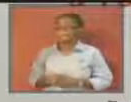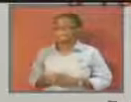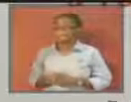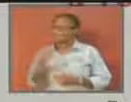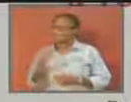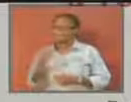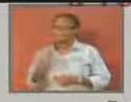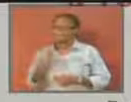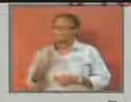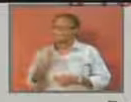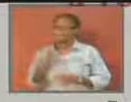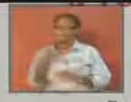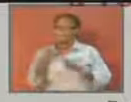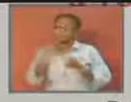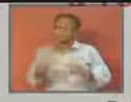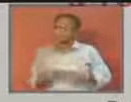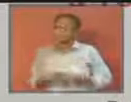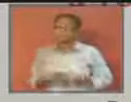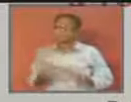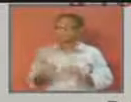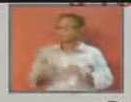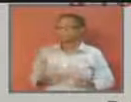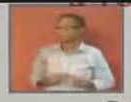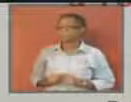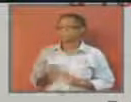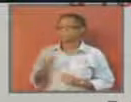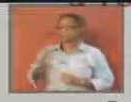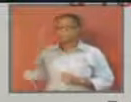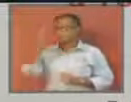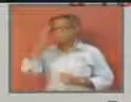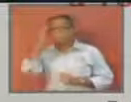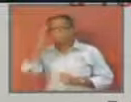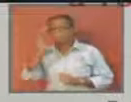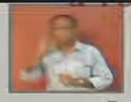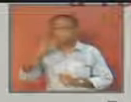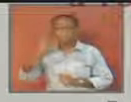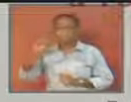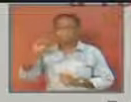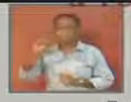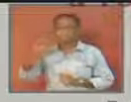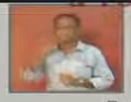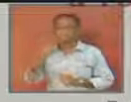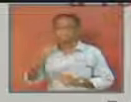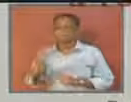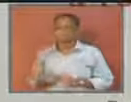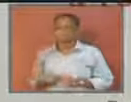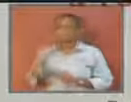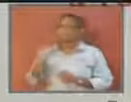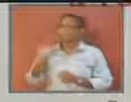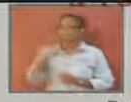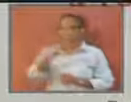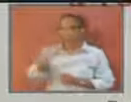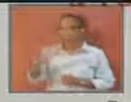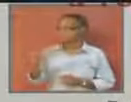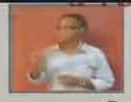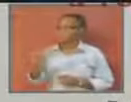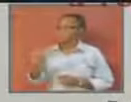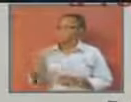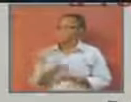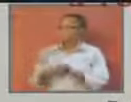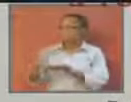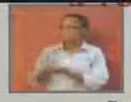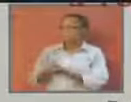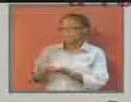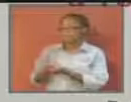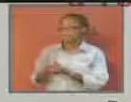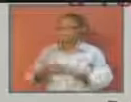for taking this particular vaccine. The Ministry of Health, considering all epidemiological factors involved, if you notice,